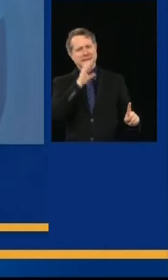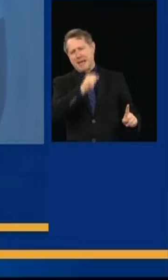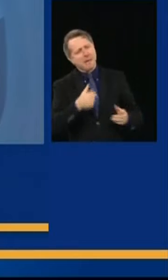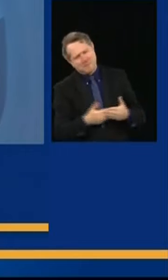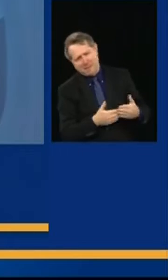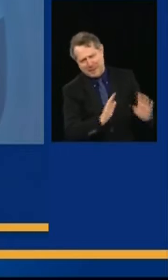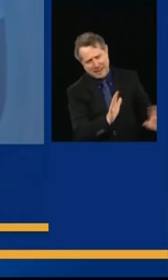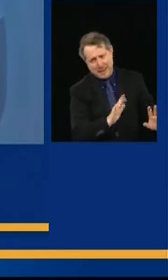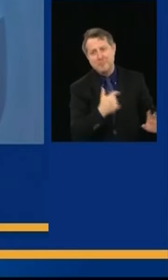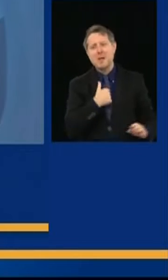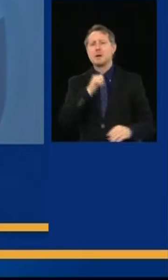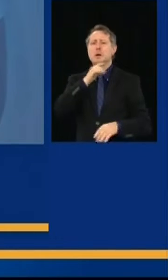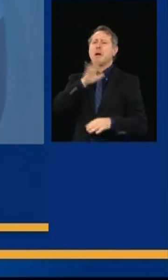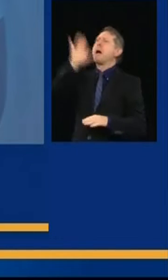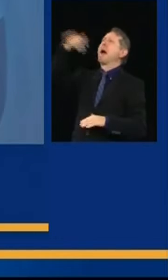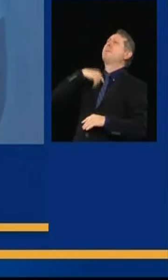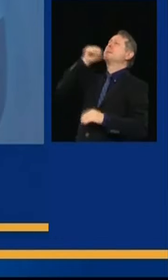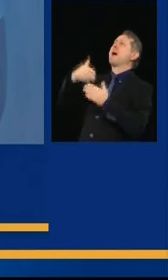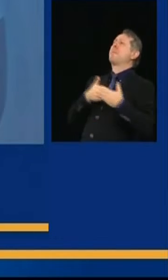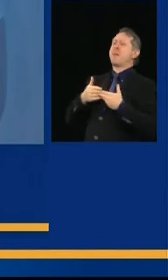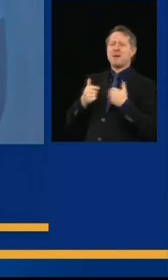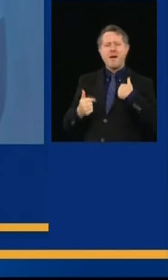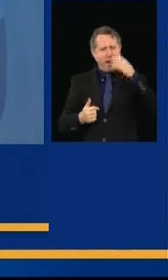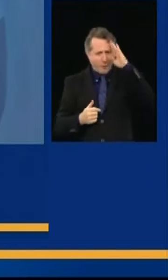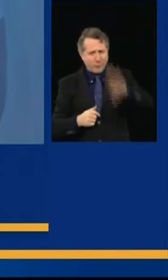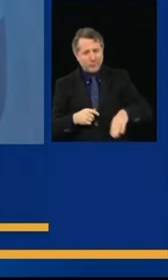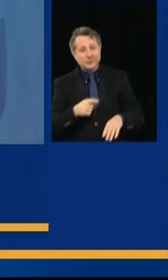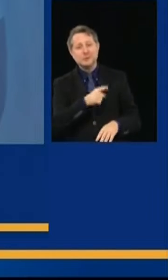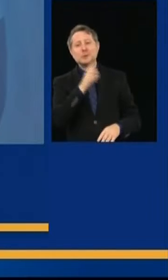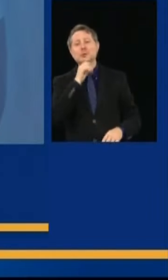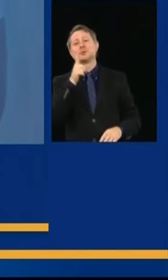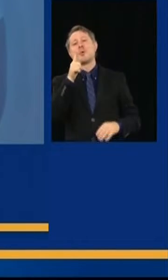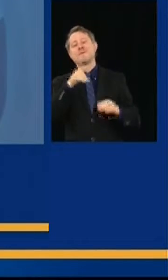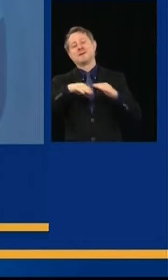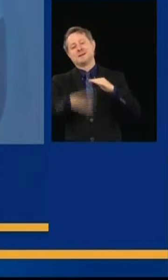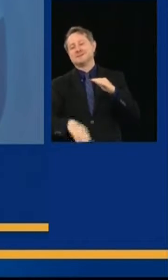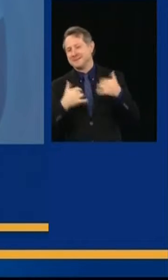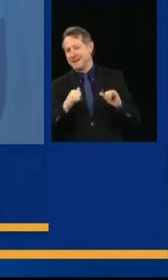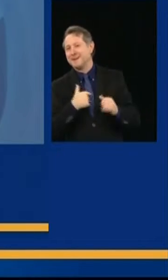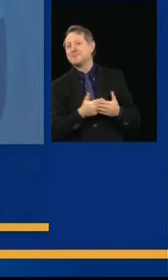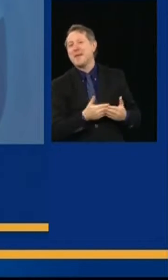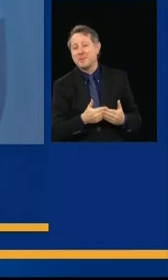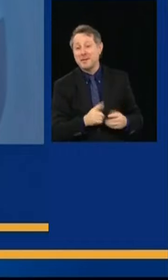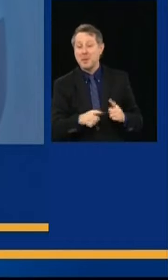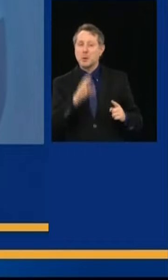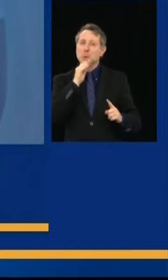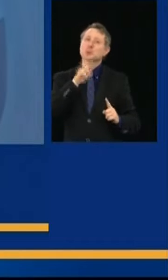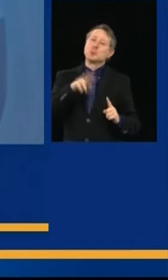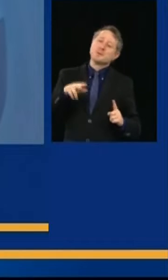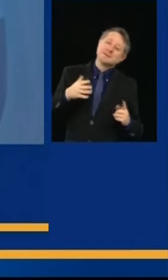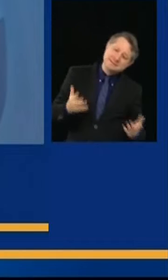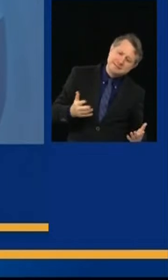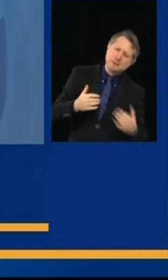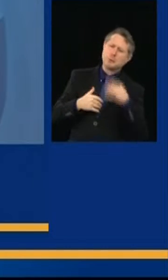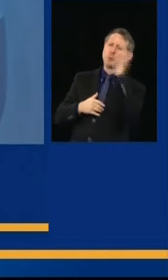theoretically, this is 21 and below, she's 22. Maybe I have nothing to worry about. I still worry